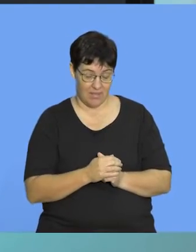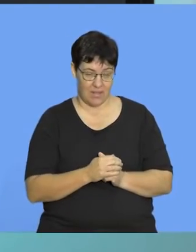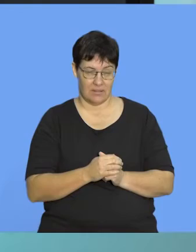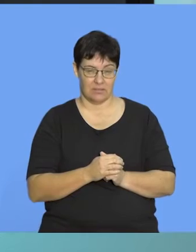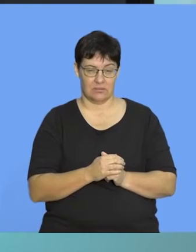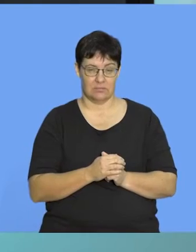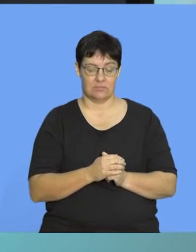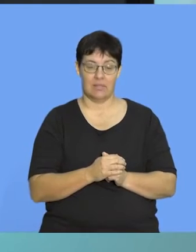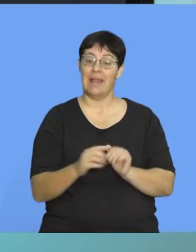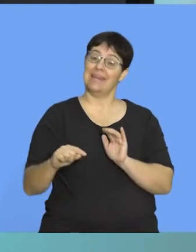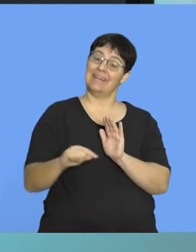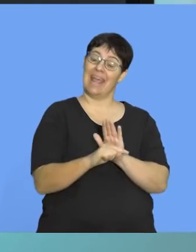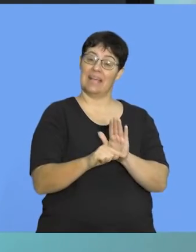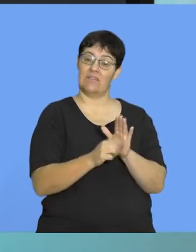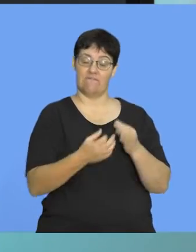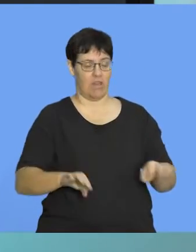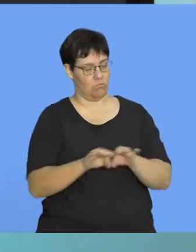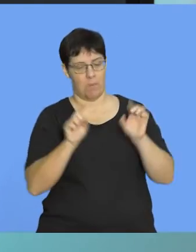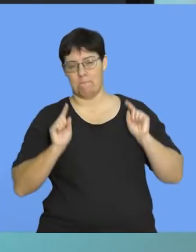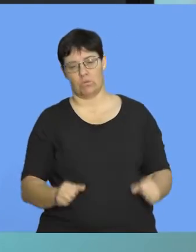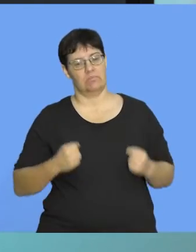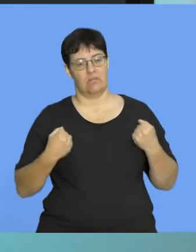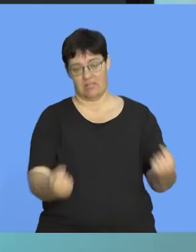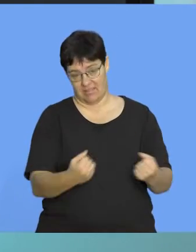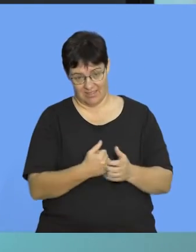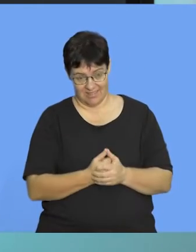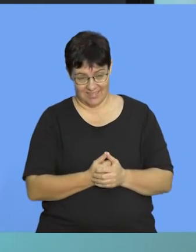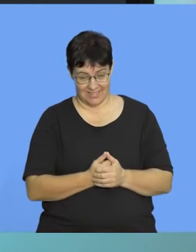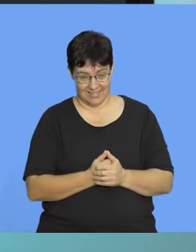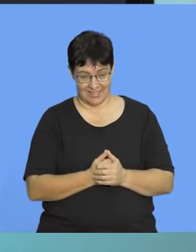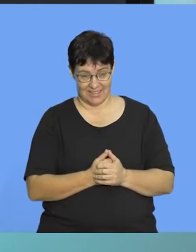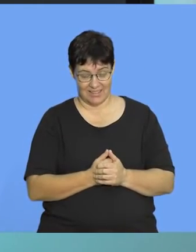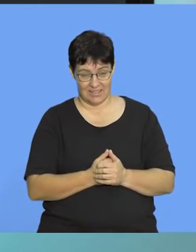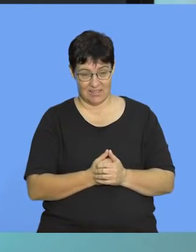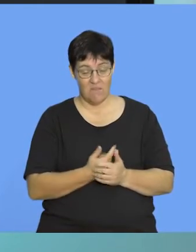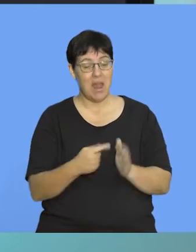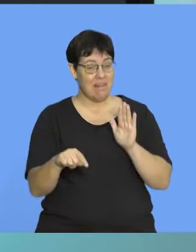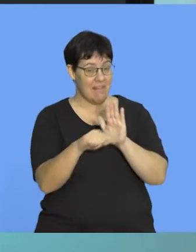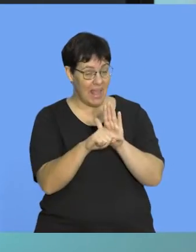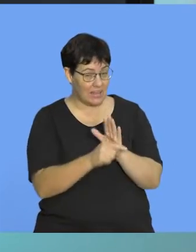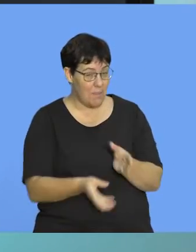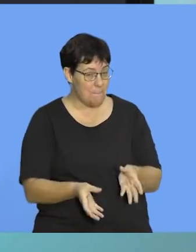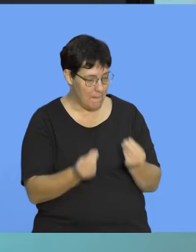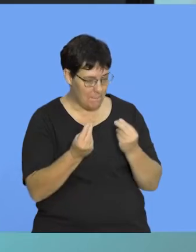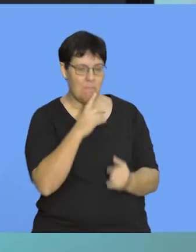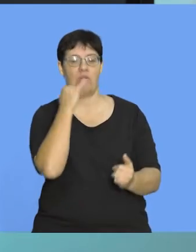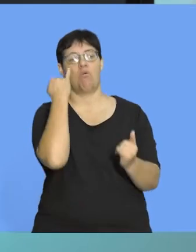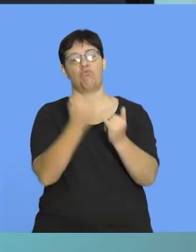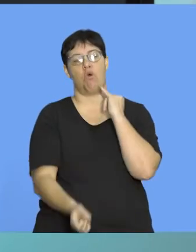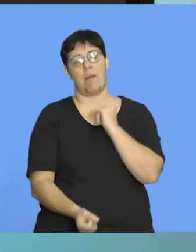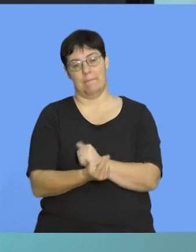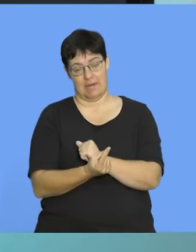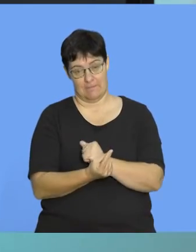can't get a negative value for this equation. If you do, something's